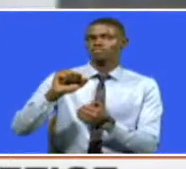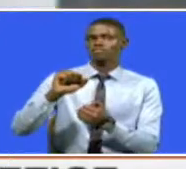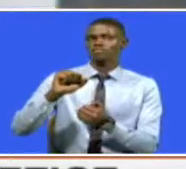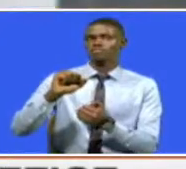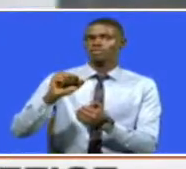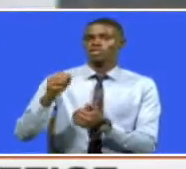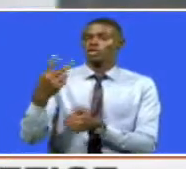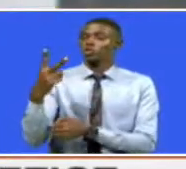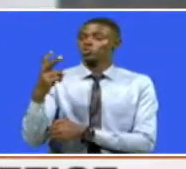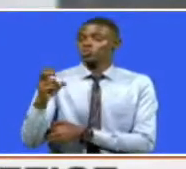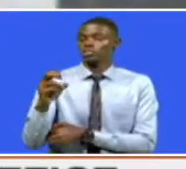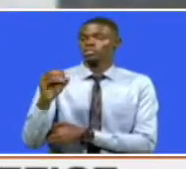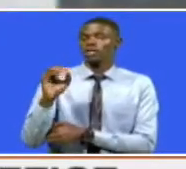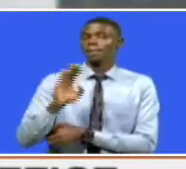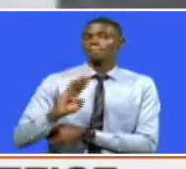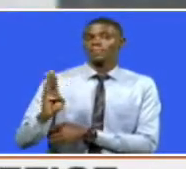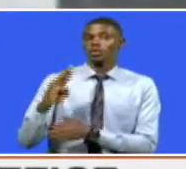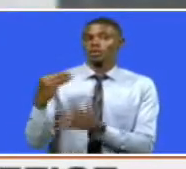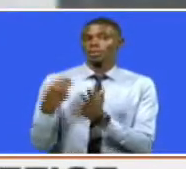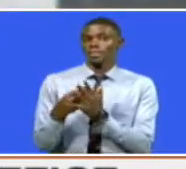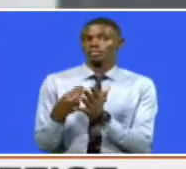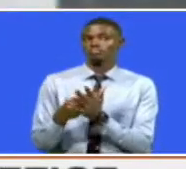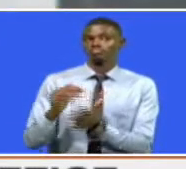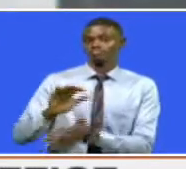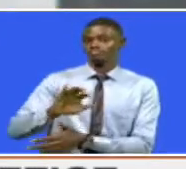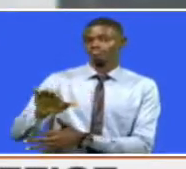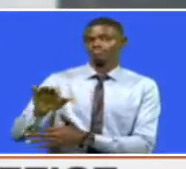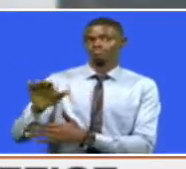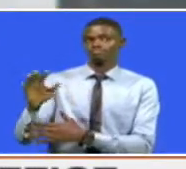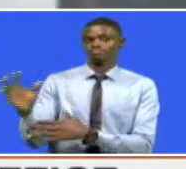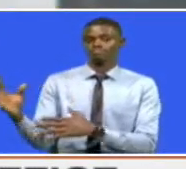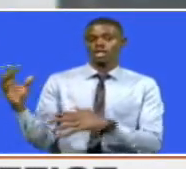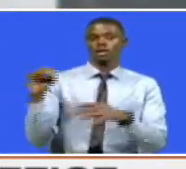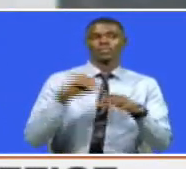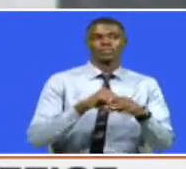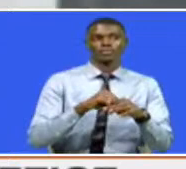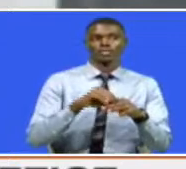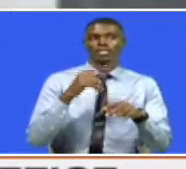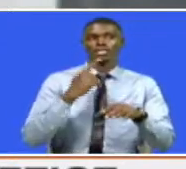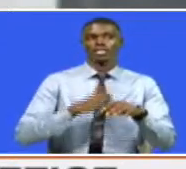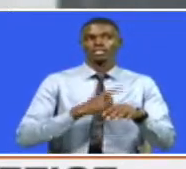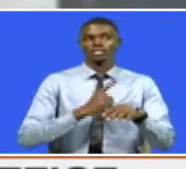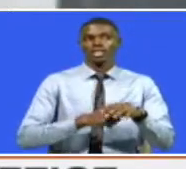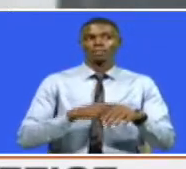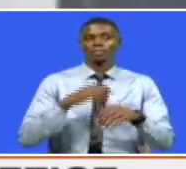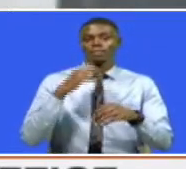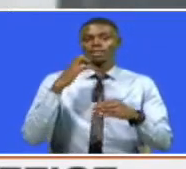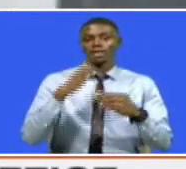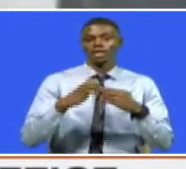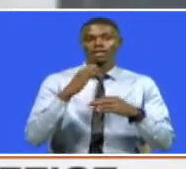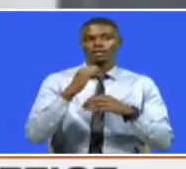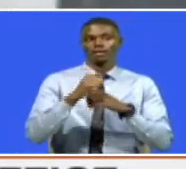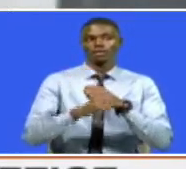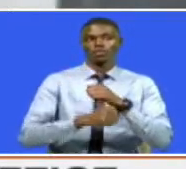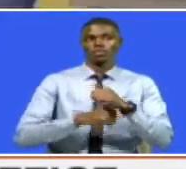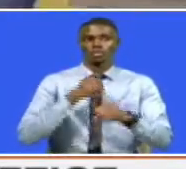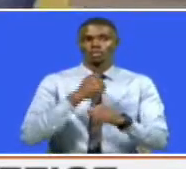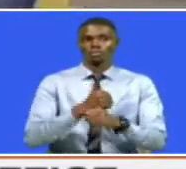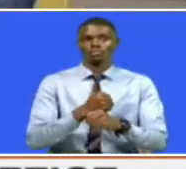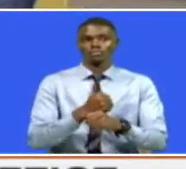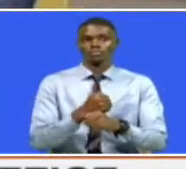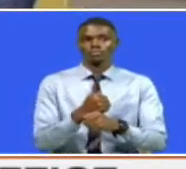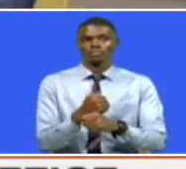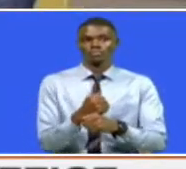I've talked about 20 billion. 20 billion shillings? Yes. That's going to be injected by the time we're getting to the end of the year? Yes. Into this?